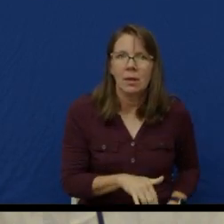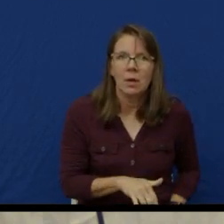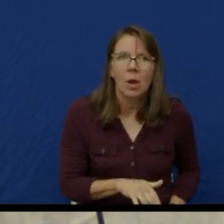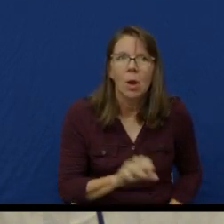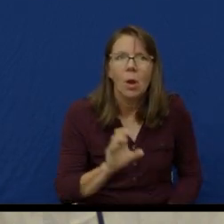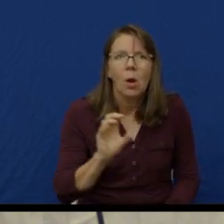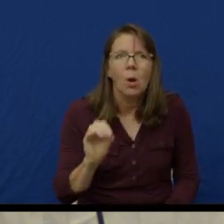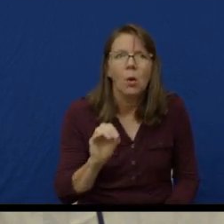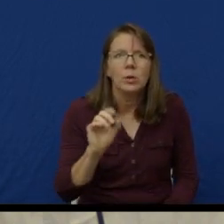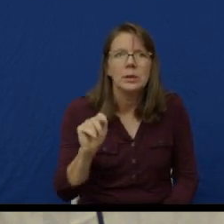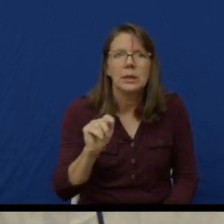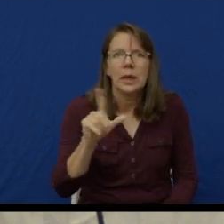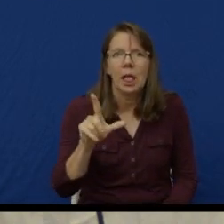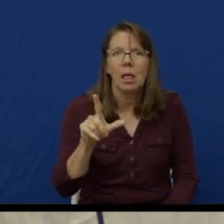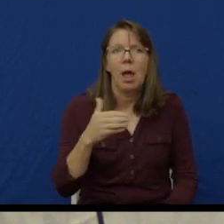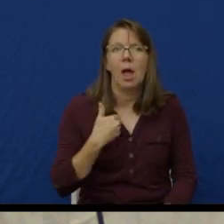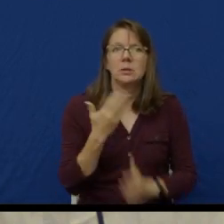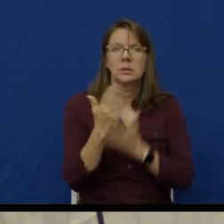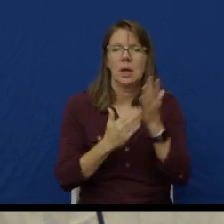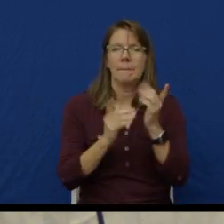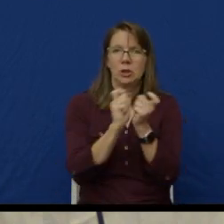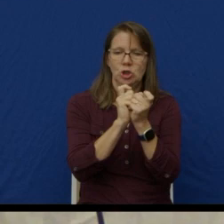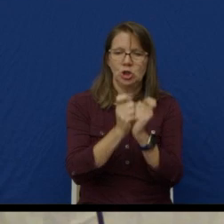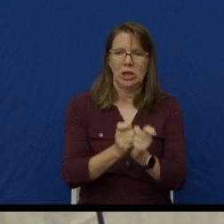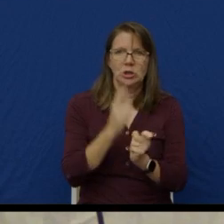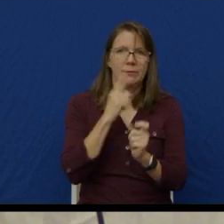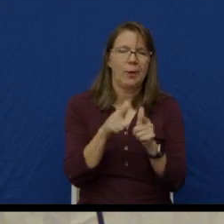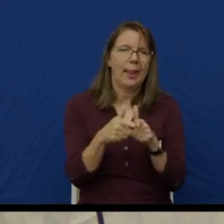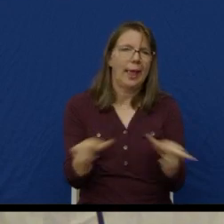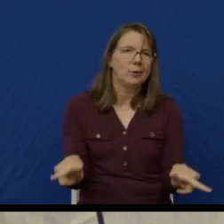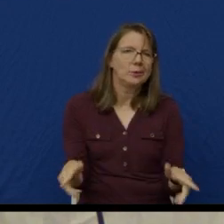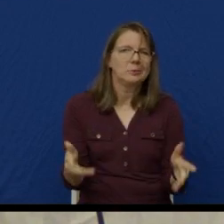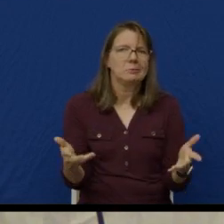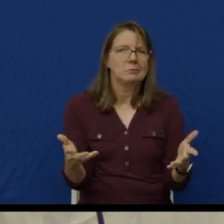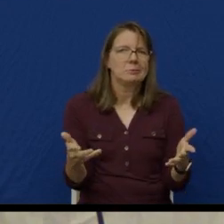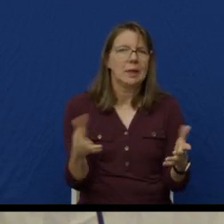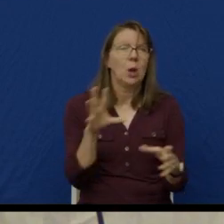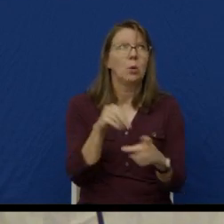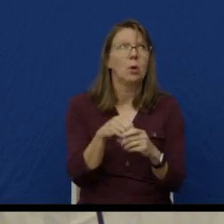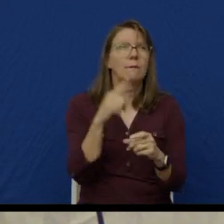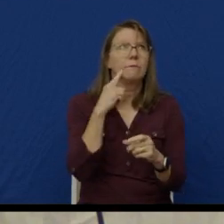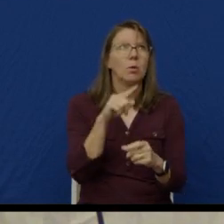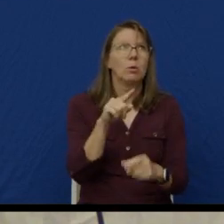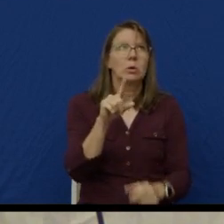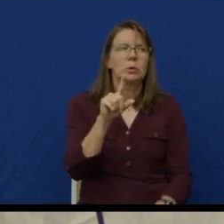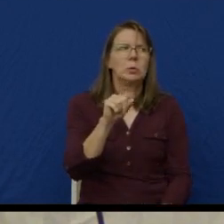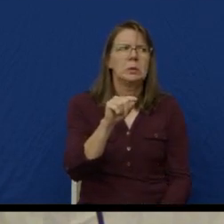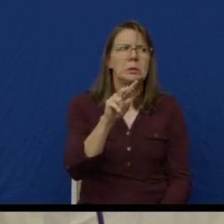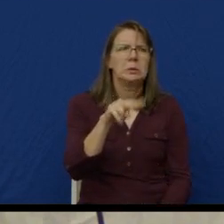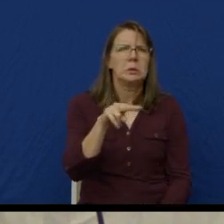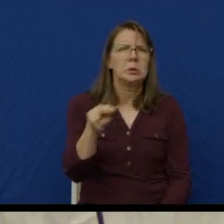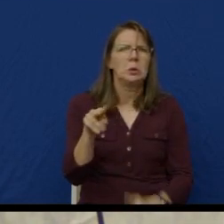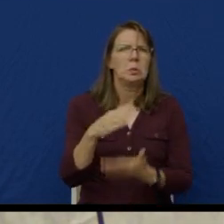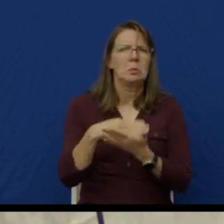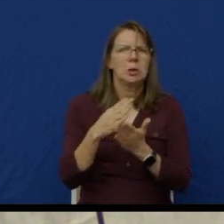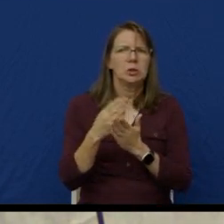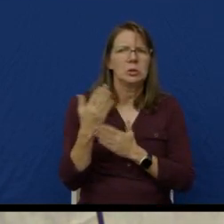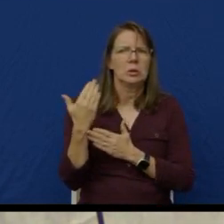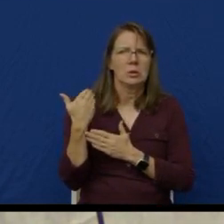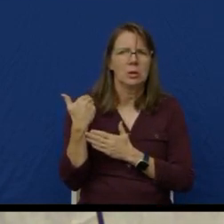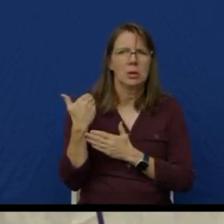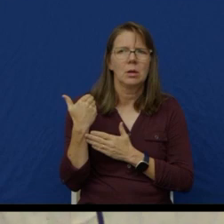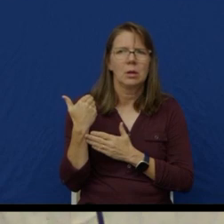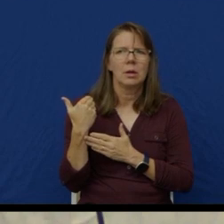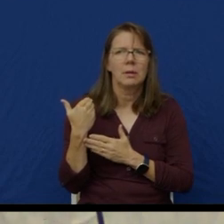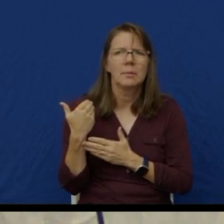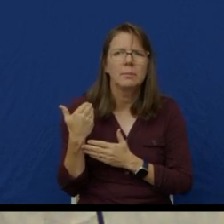OTL has a couple of changes to some language that was included in the 22 budget. Sorry, trying to make sure I get all my dates right